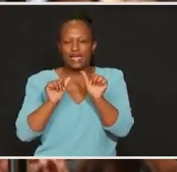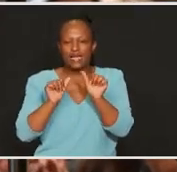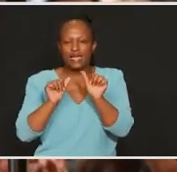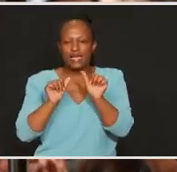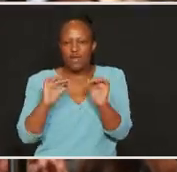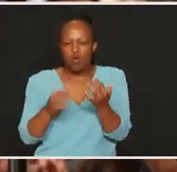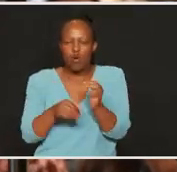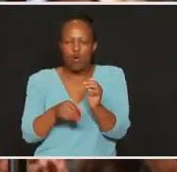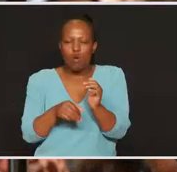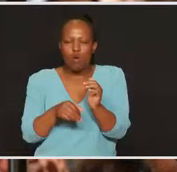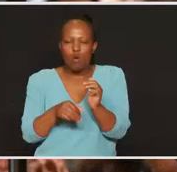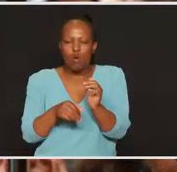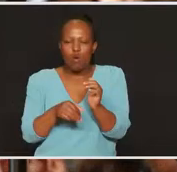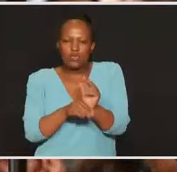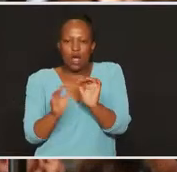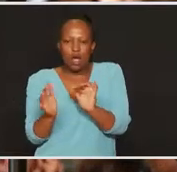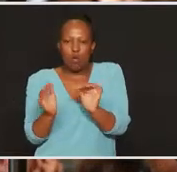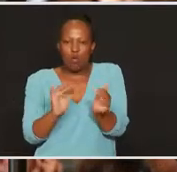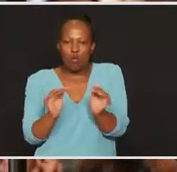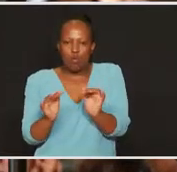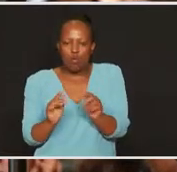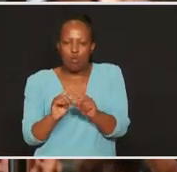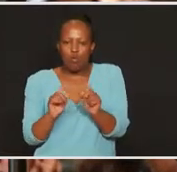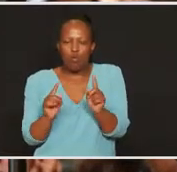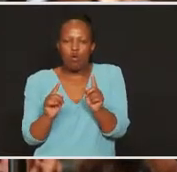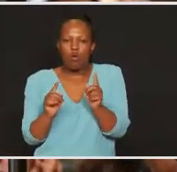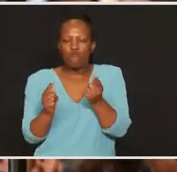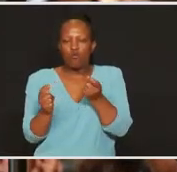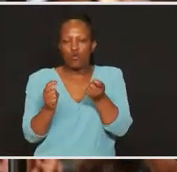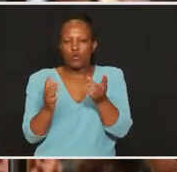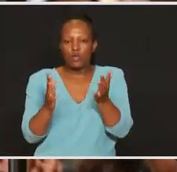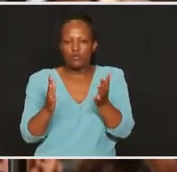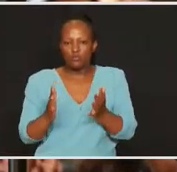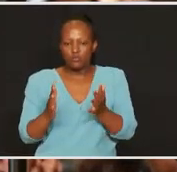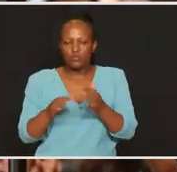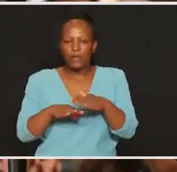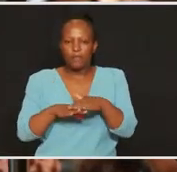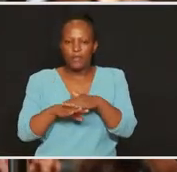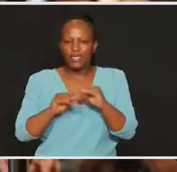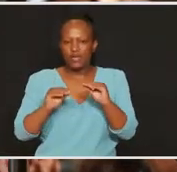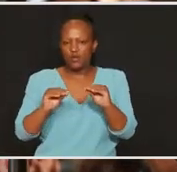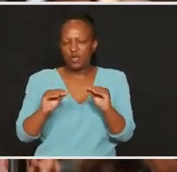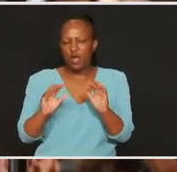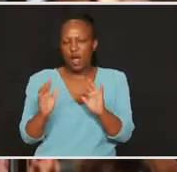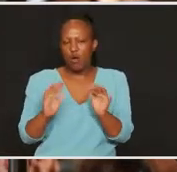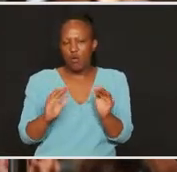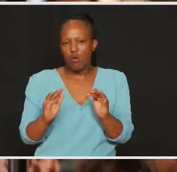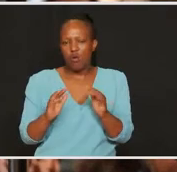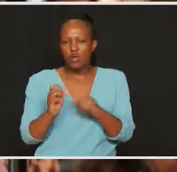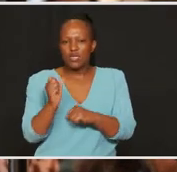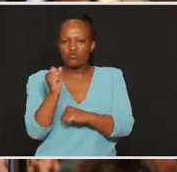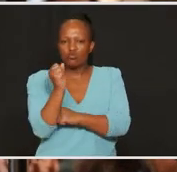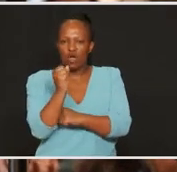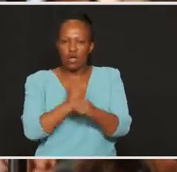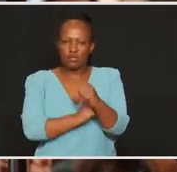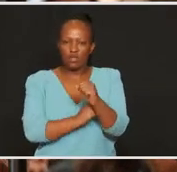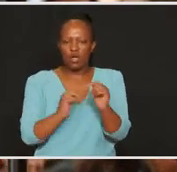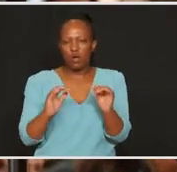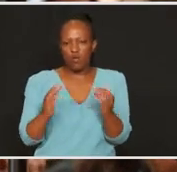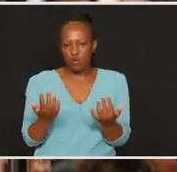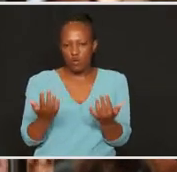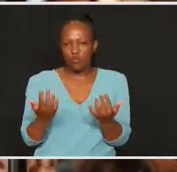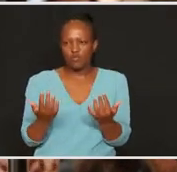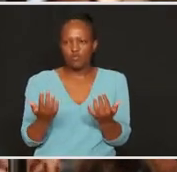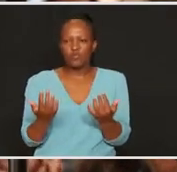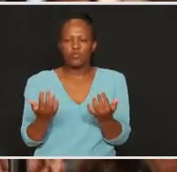monitored and evaluation based on the Regulatory and how basic education is structured so that we